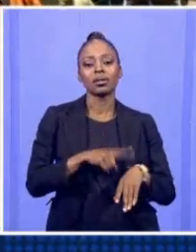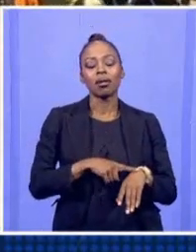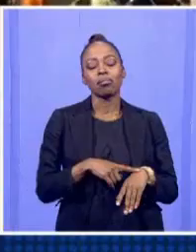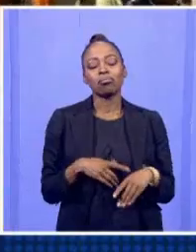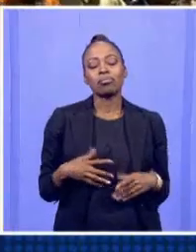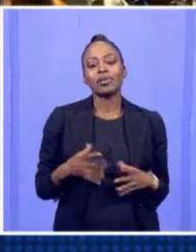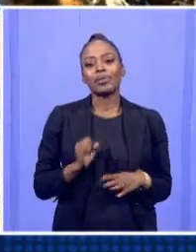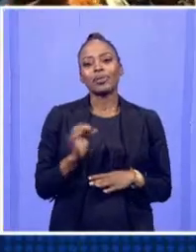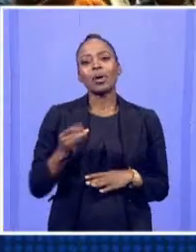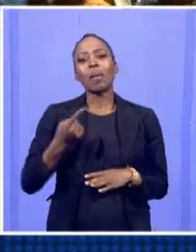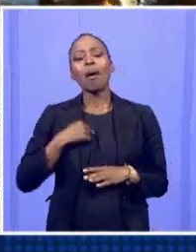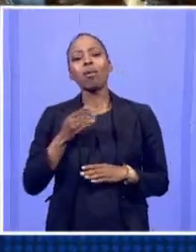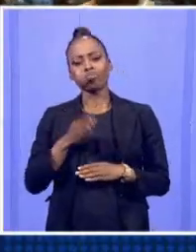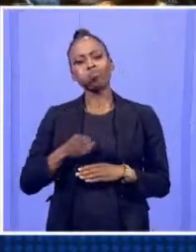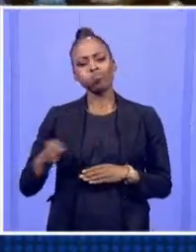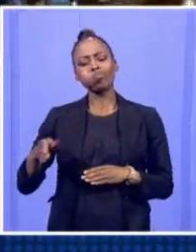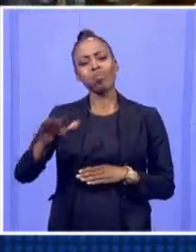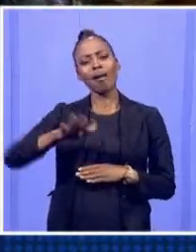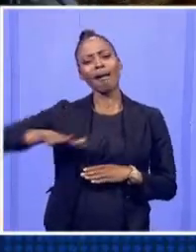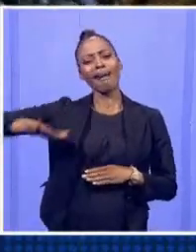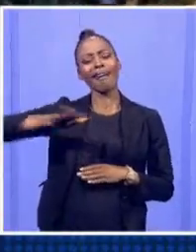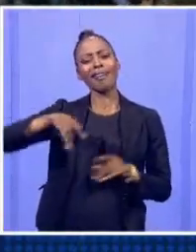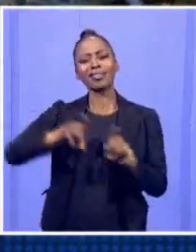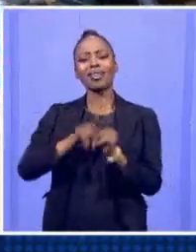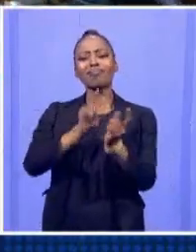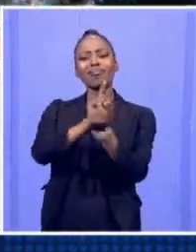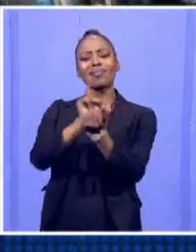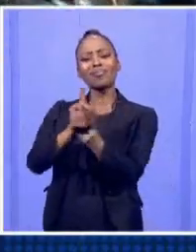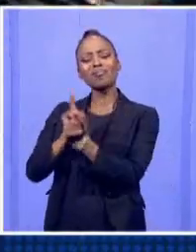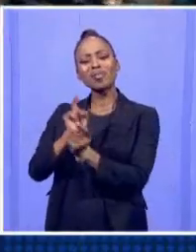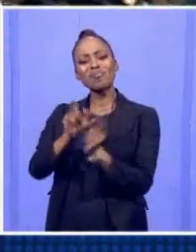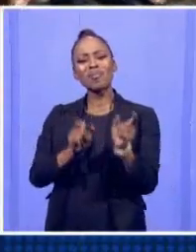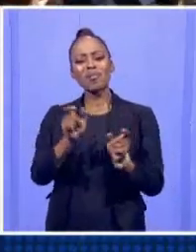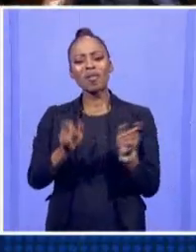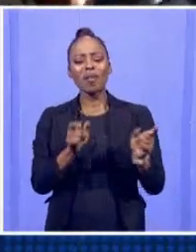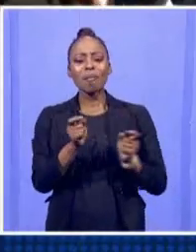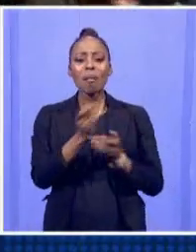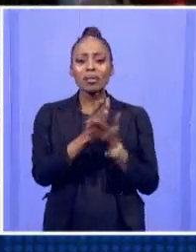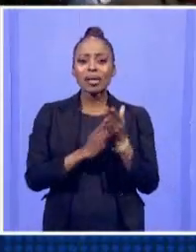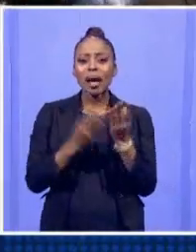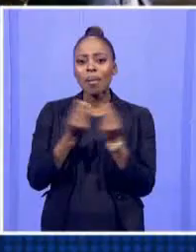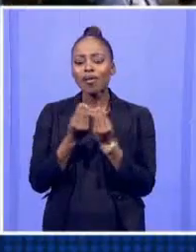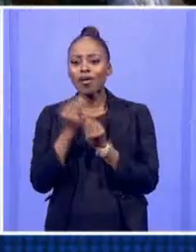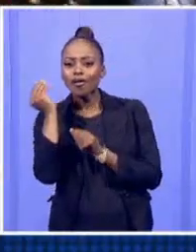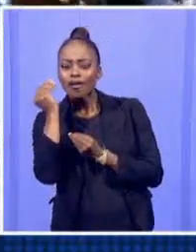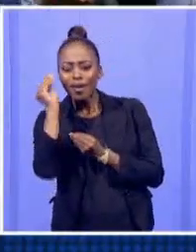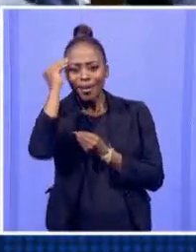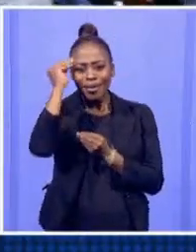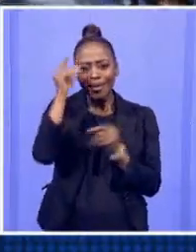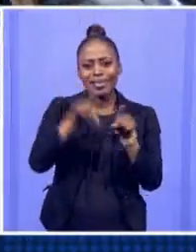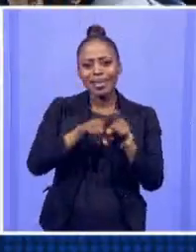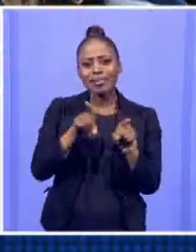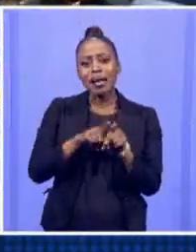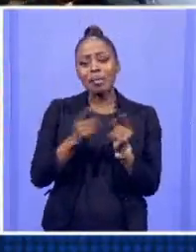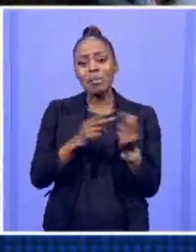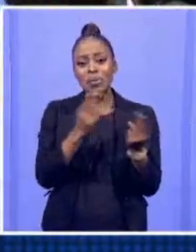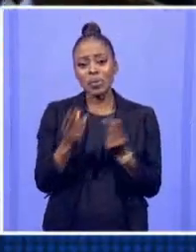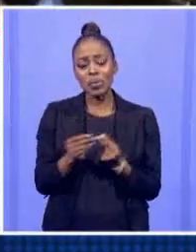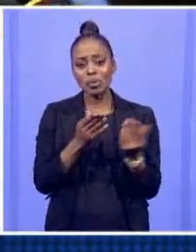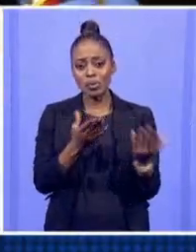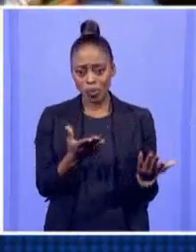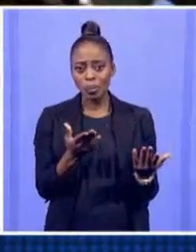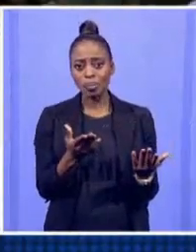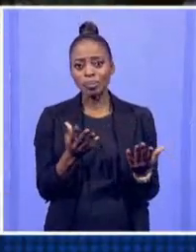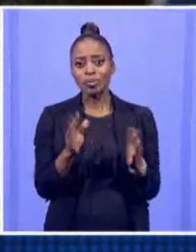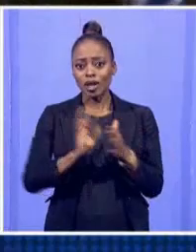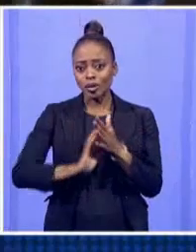ceremony. But we were around the vicinity and we spoke to people. Right. Some of the things that we found interesting as we did that, as we covered that,